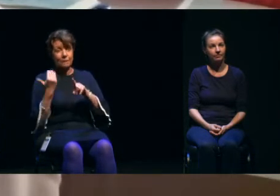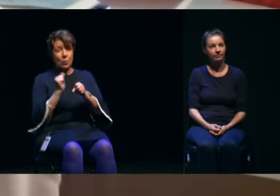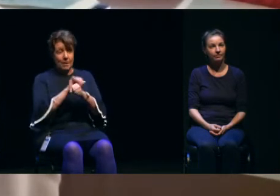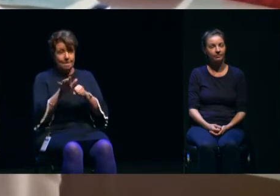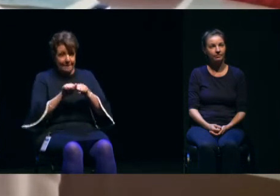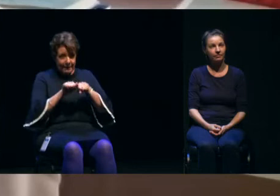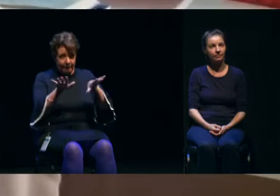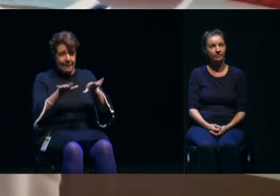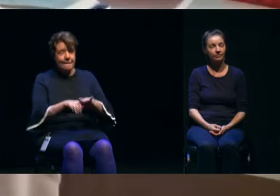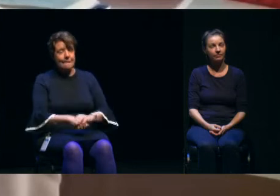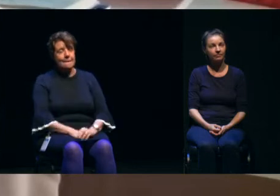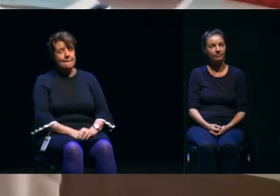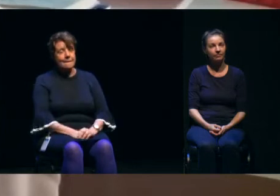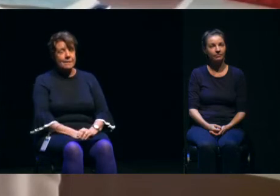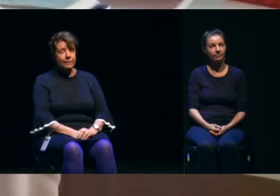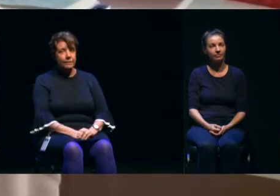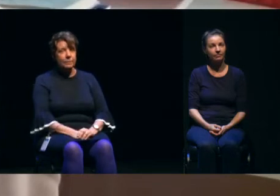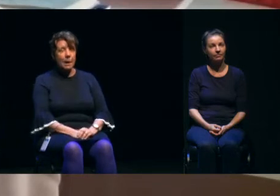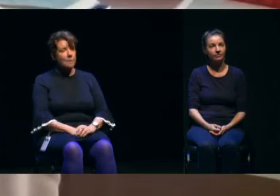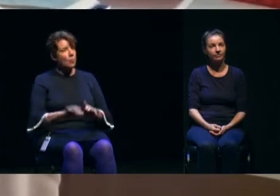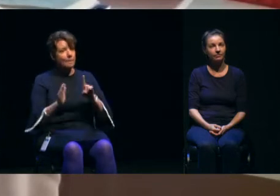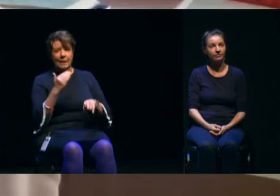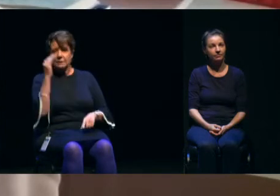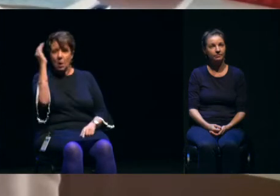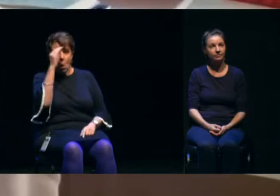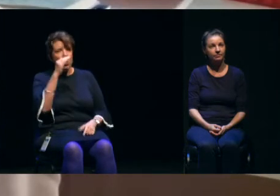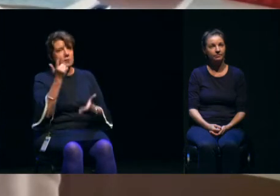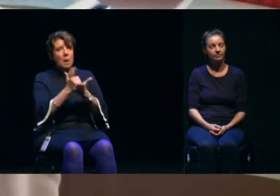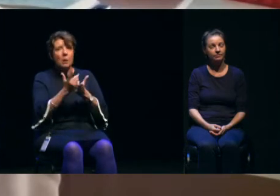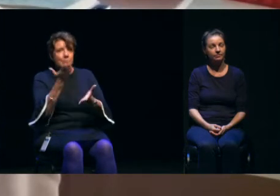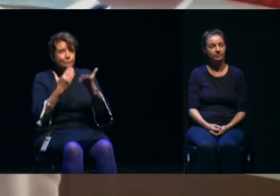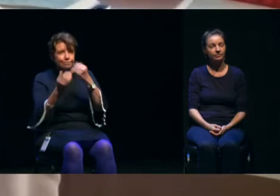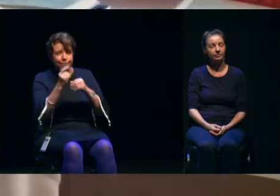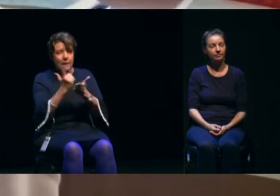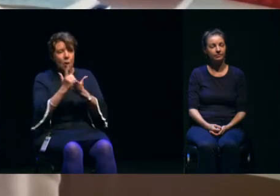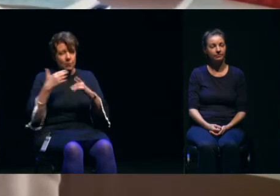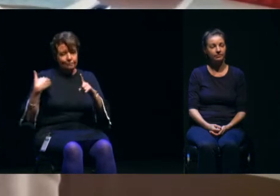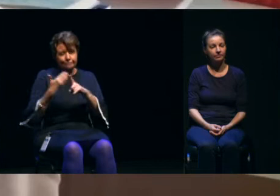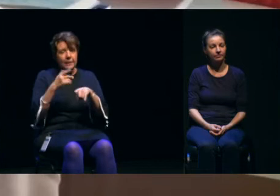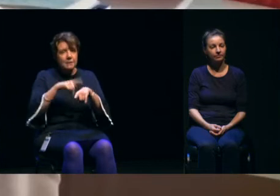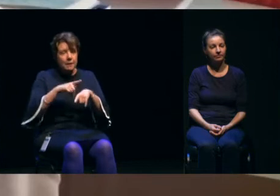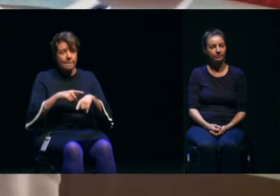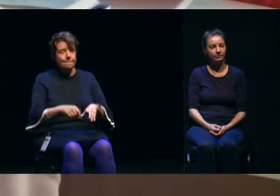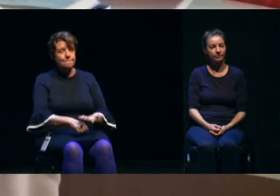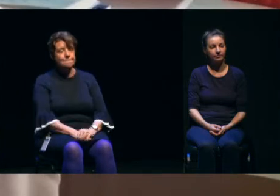women will have learned a lot also. And I don't think that